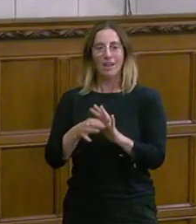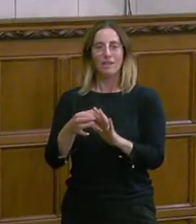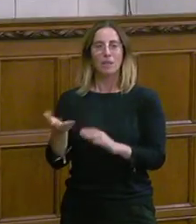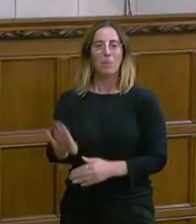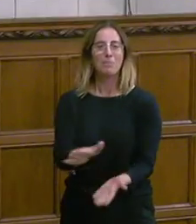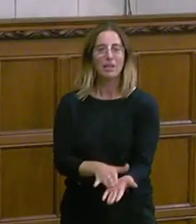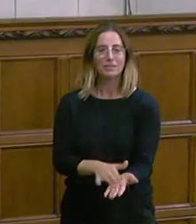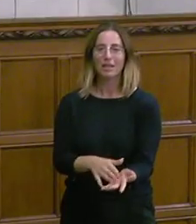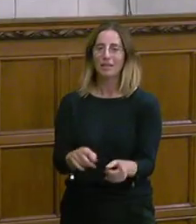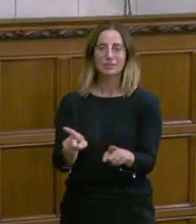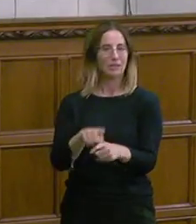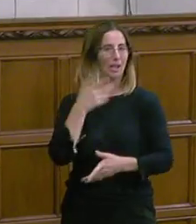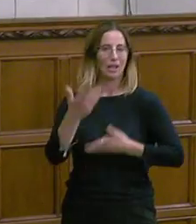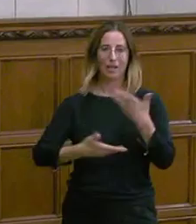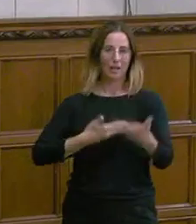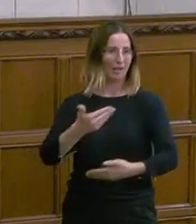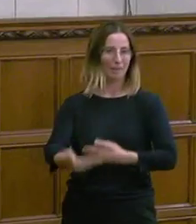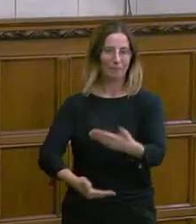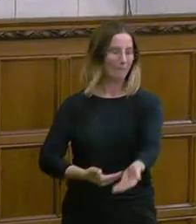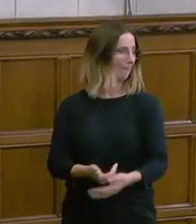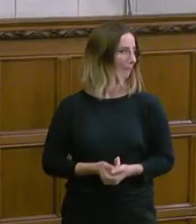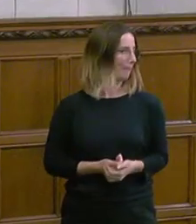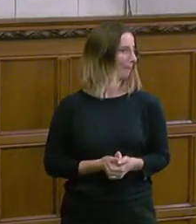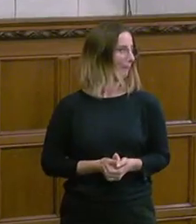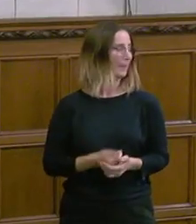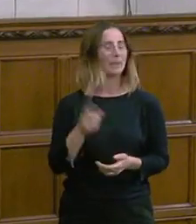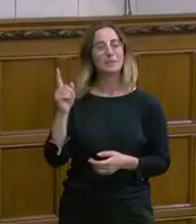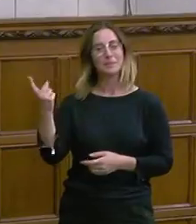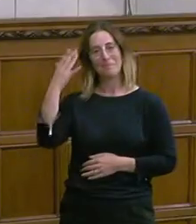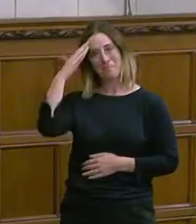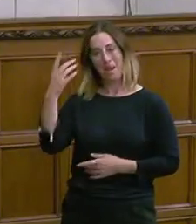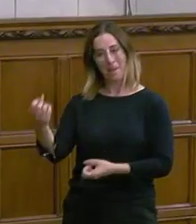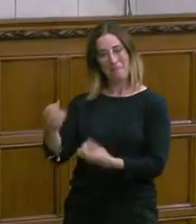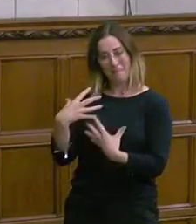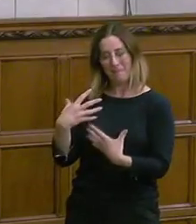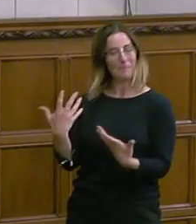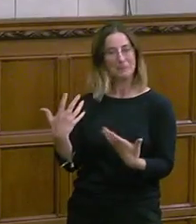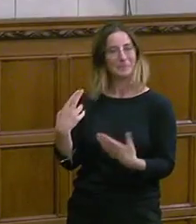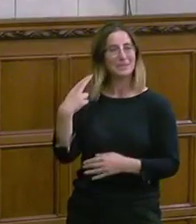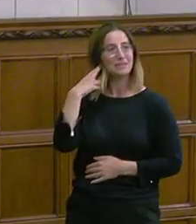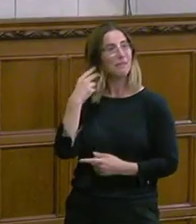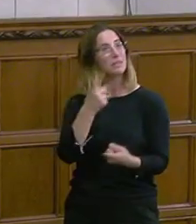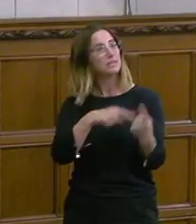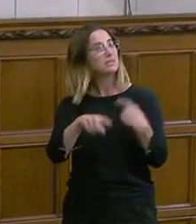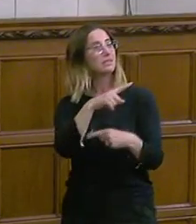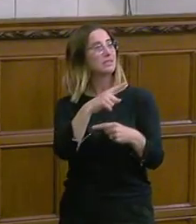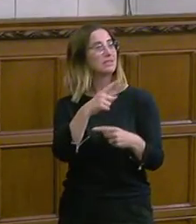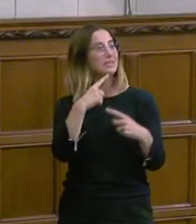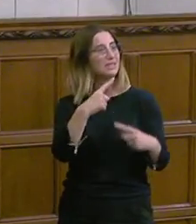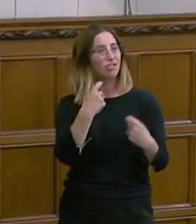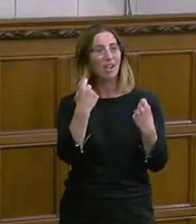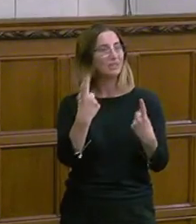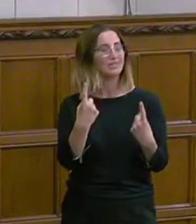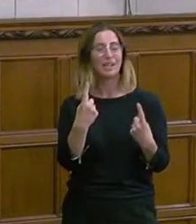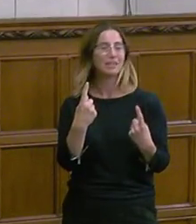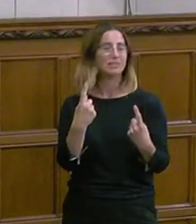again on the Monday morning. Mrs. Bolton says that deafness is not naturally understood by teachers, even with the best will in